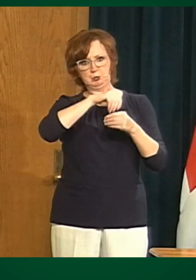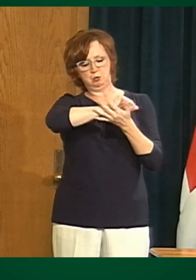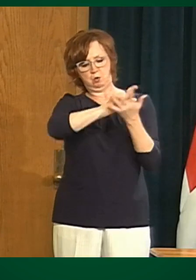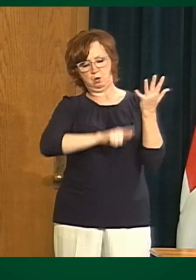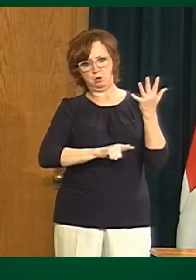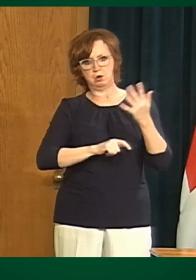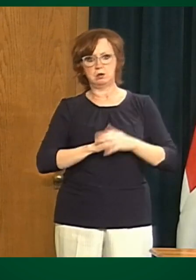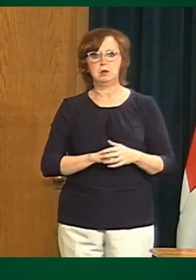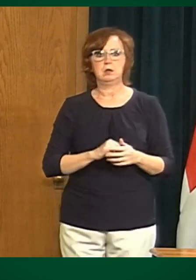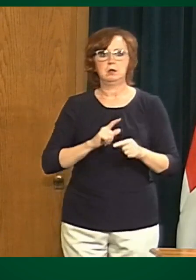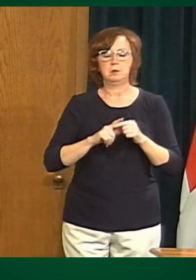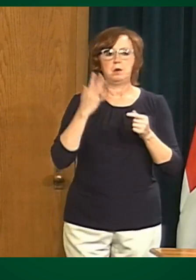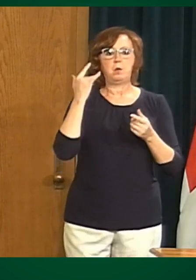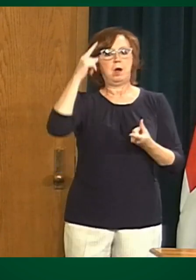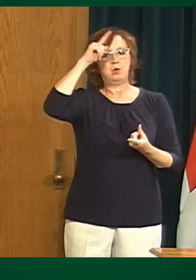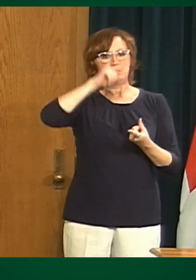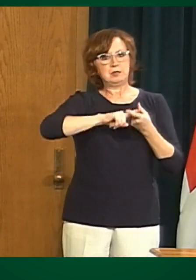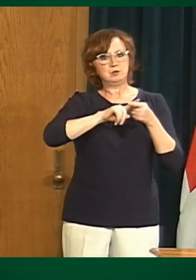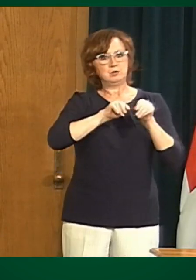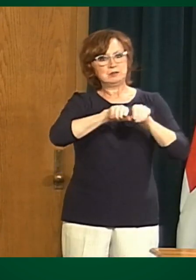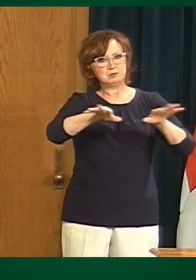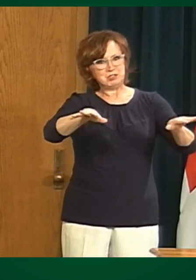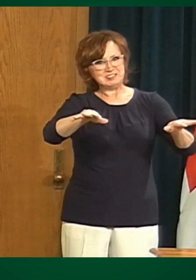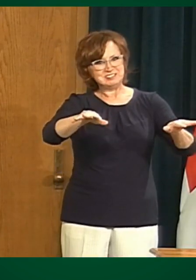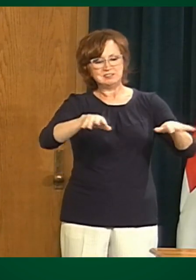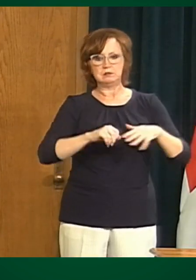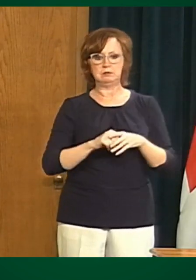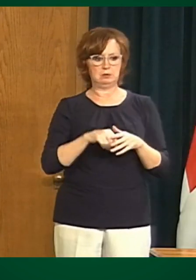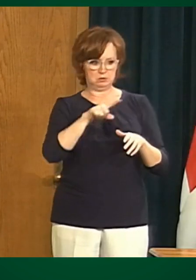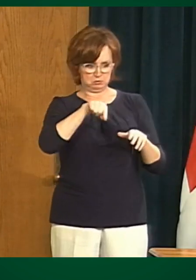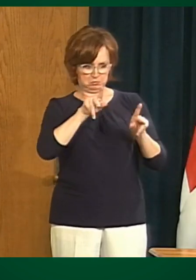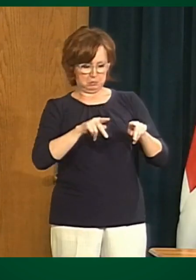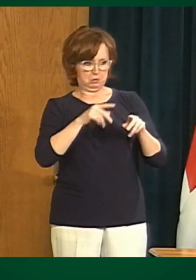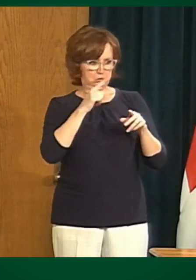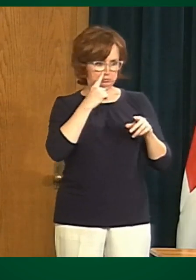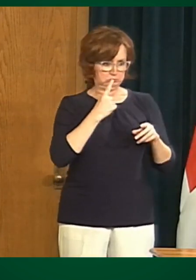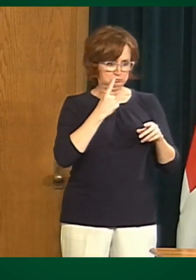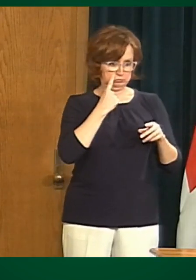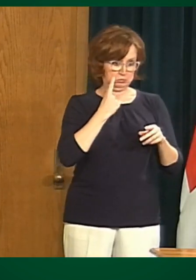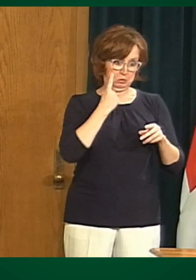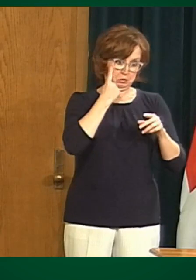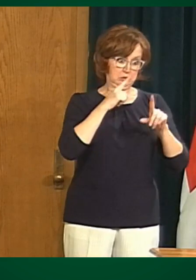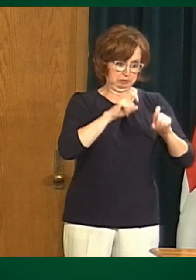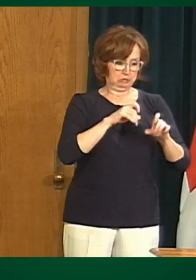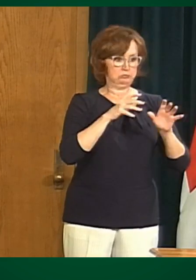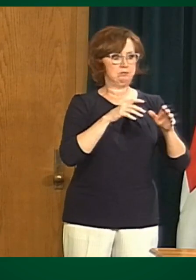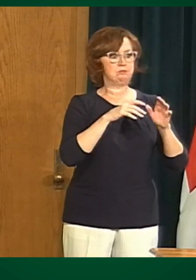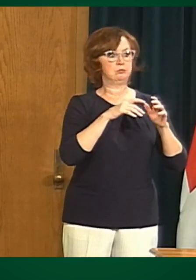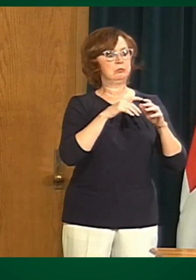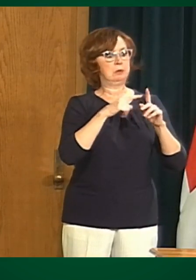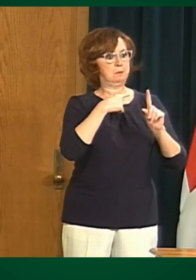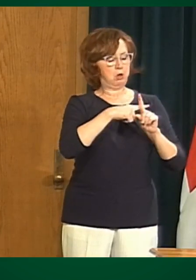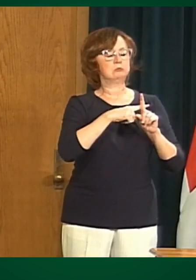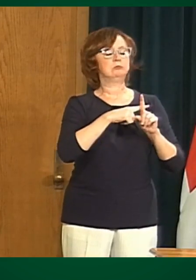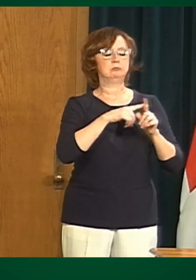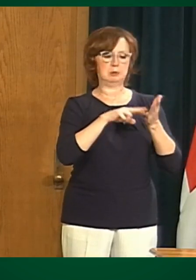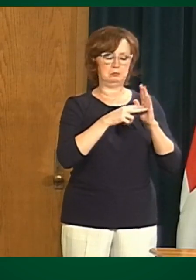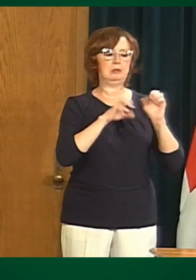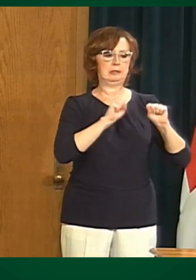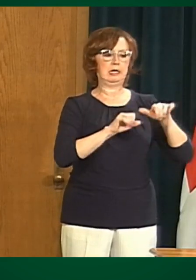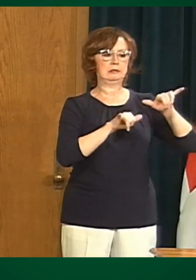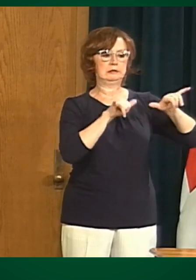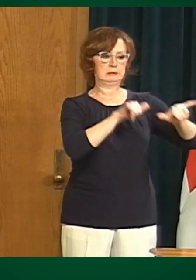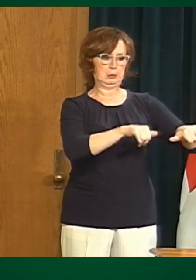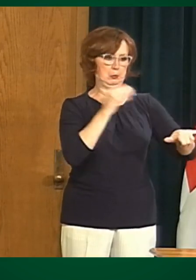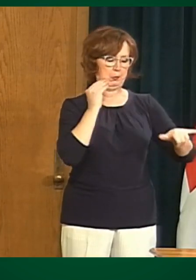individuals would then be able to self-isolate and to receive medical care if required. The Saskatchewan Public Safety Agency